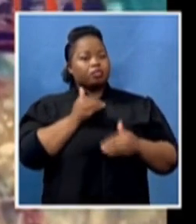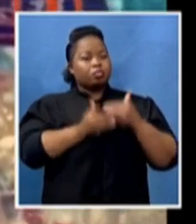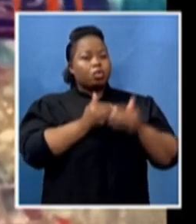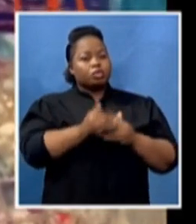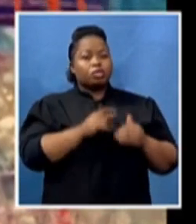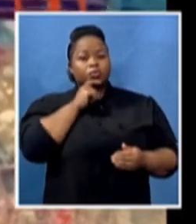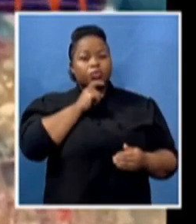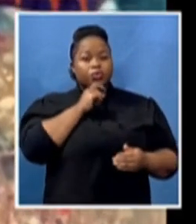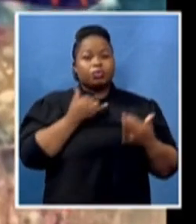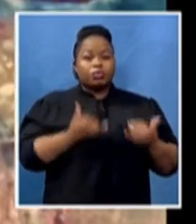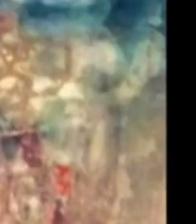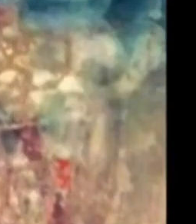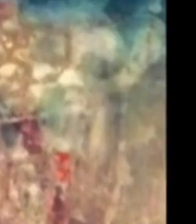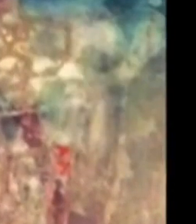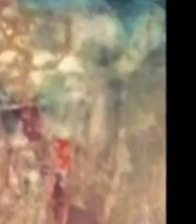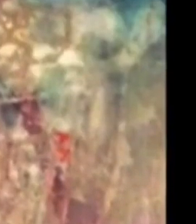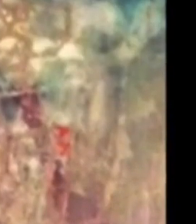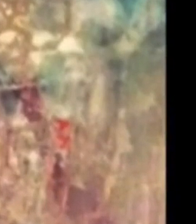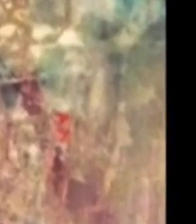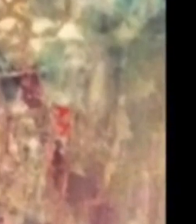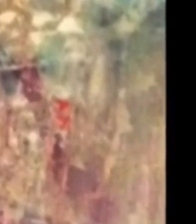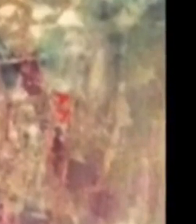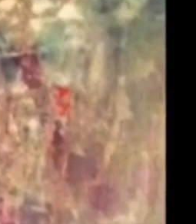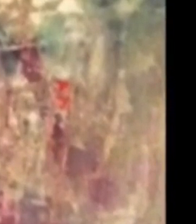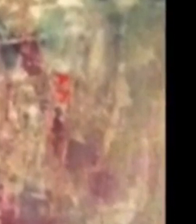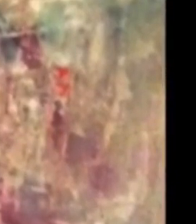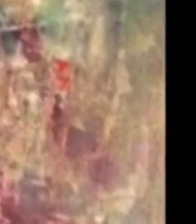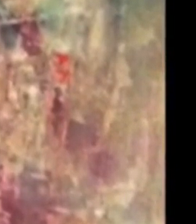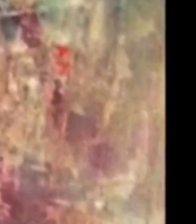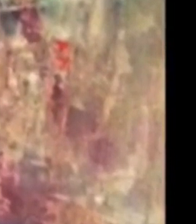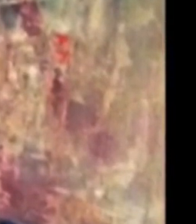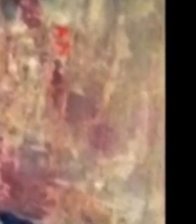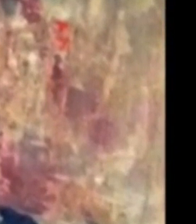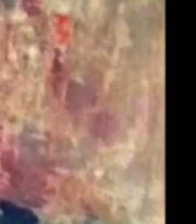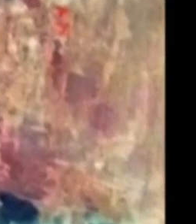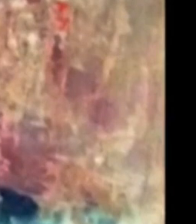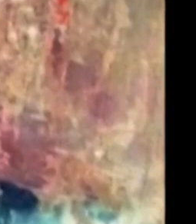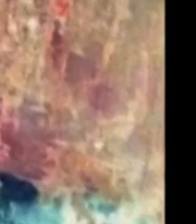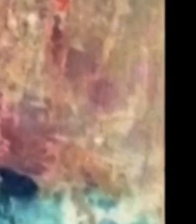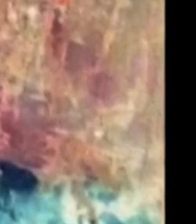workshops for women run by an organization called the Curricular Development Project.